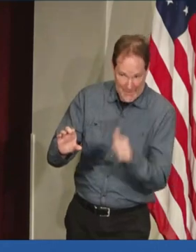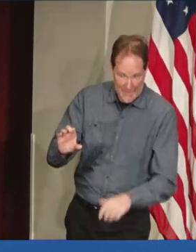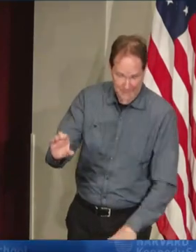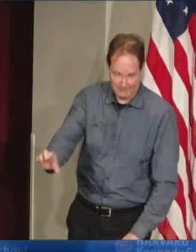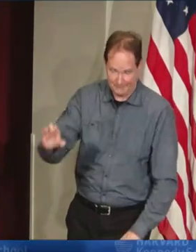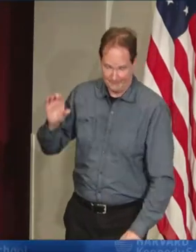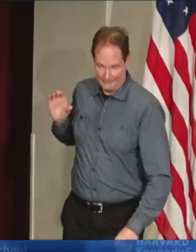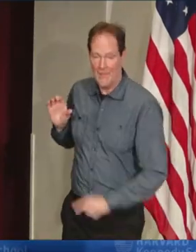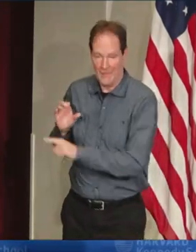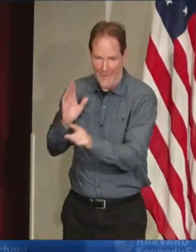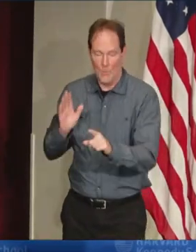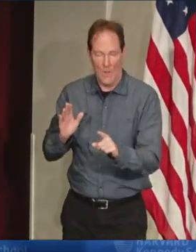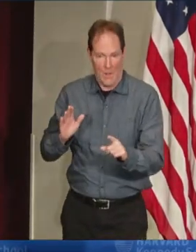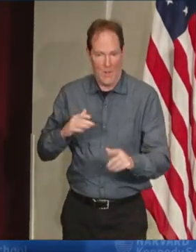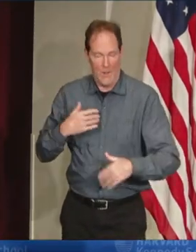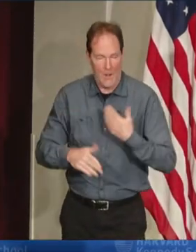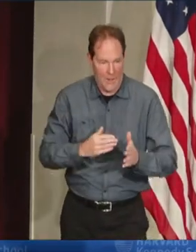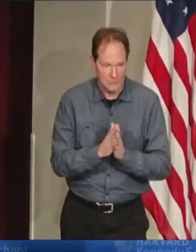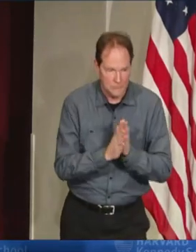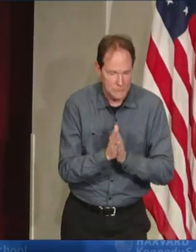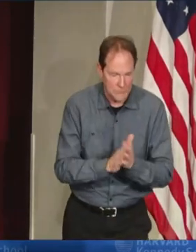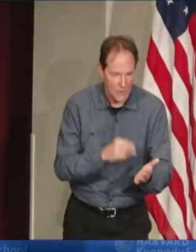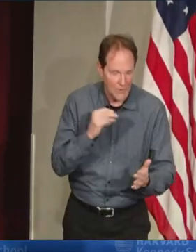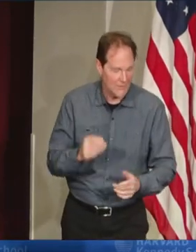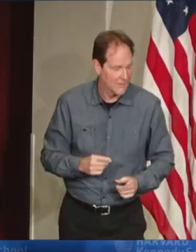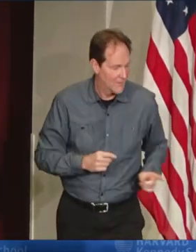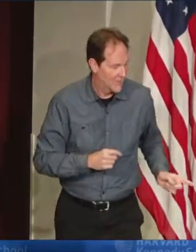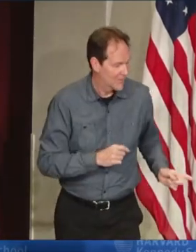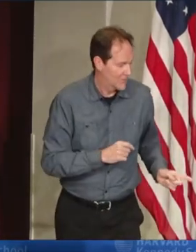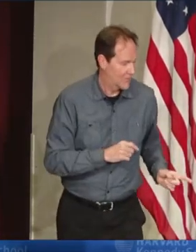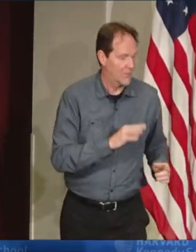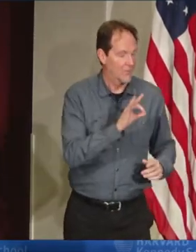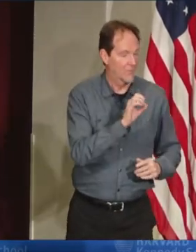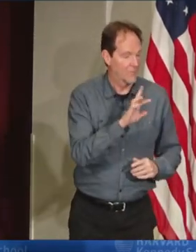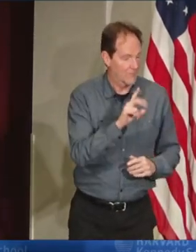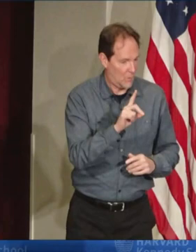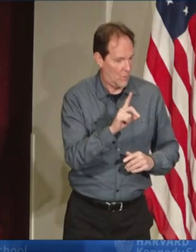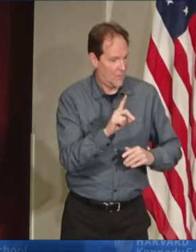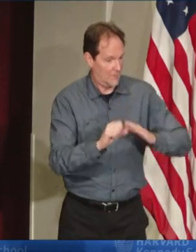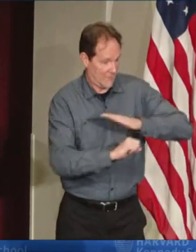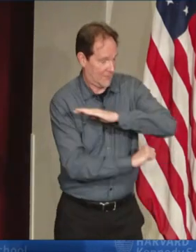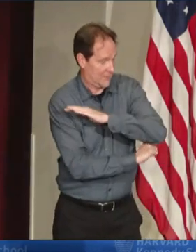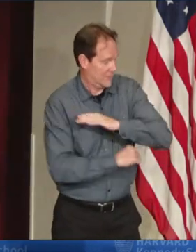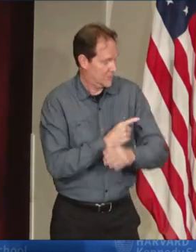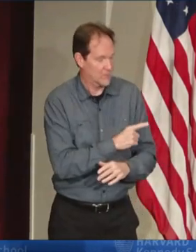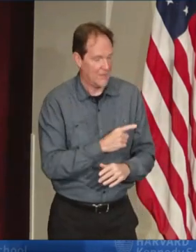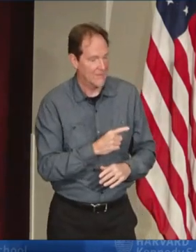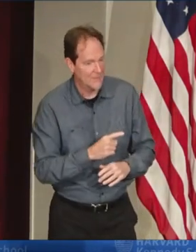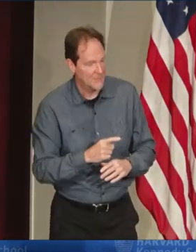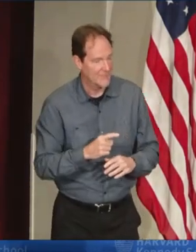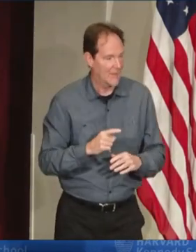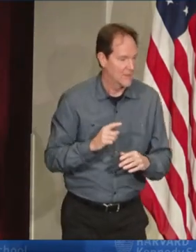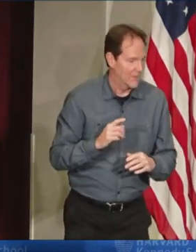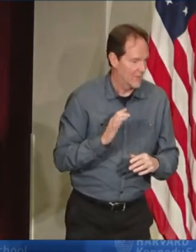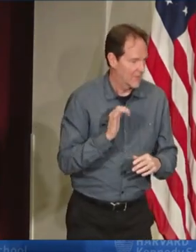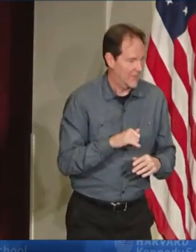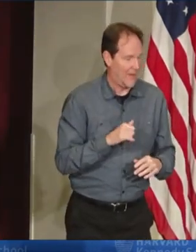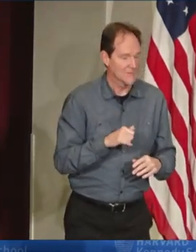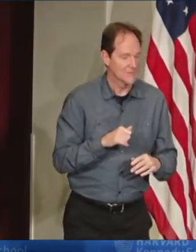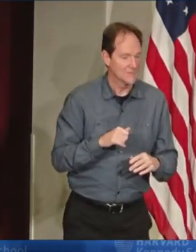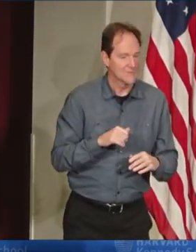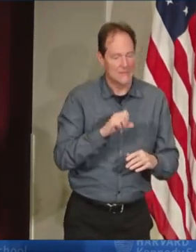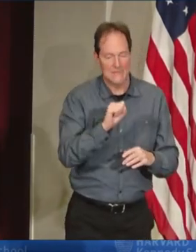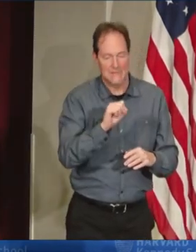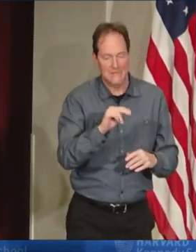before. In your Ford, one of the documents that came out of your work at the Ford Foundation, you distinguished between snacking and having meals.